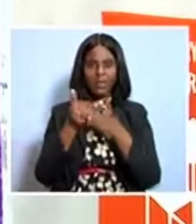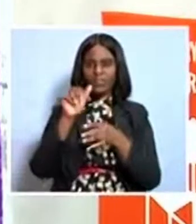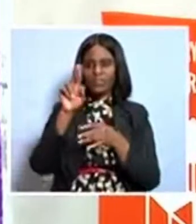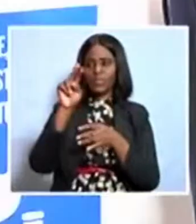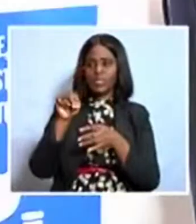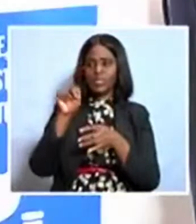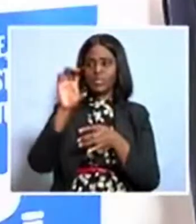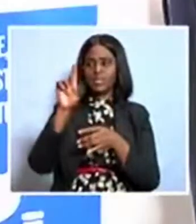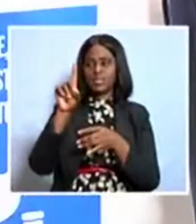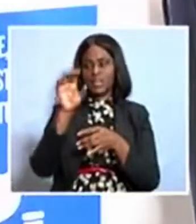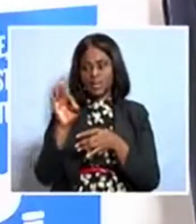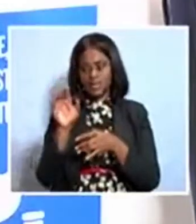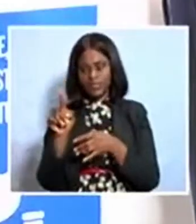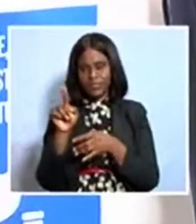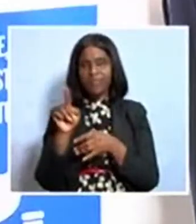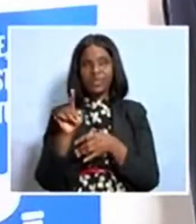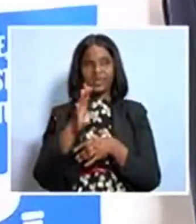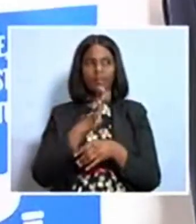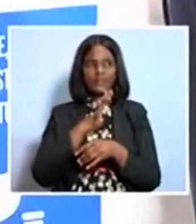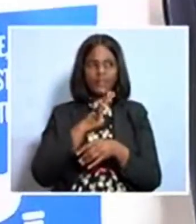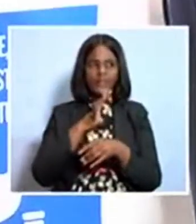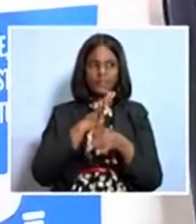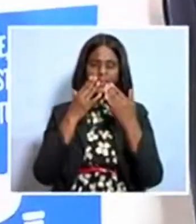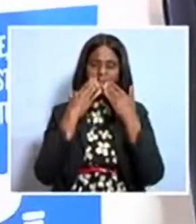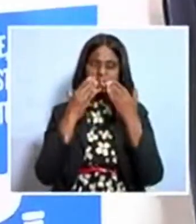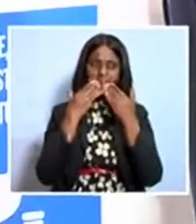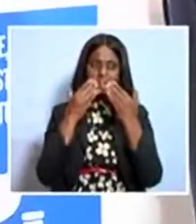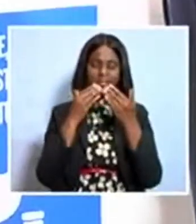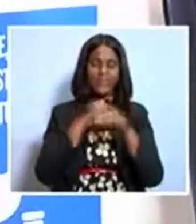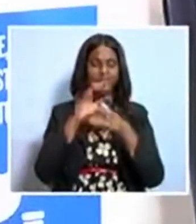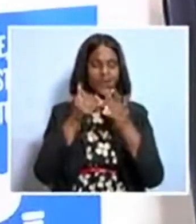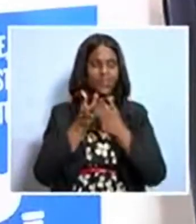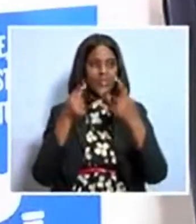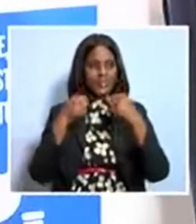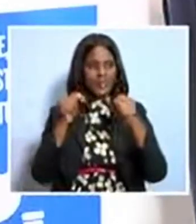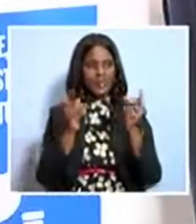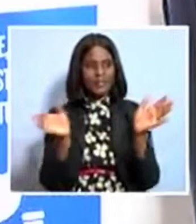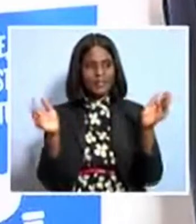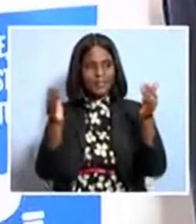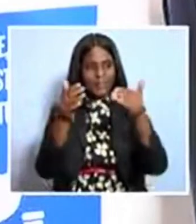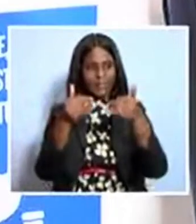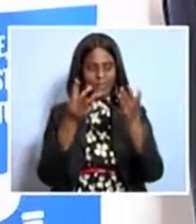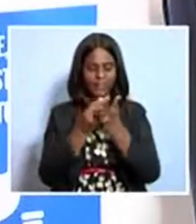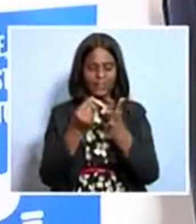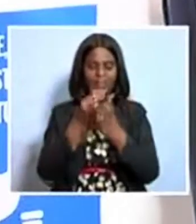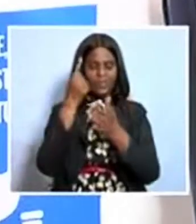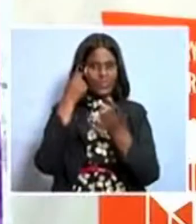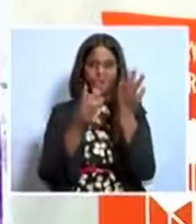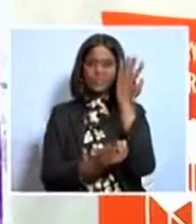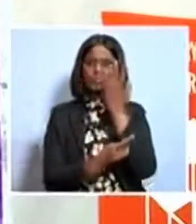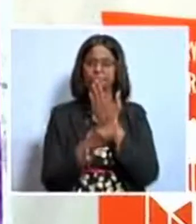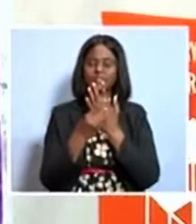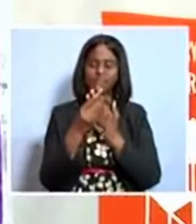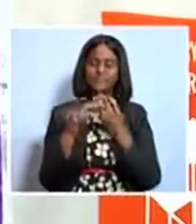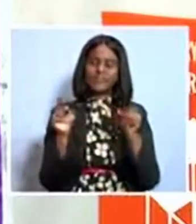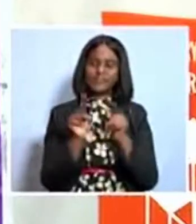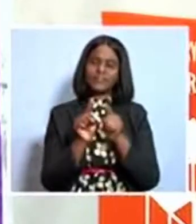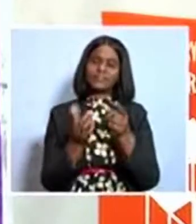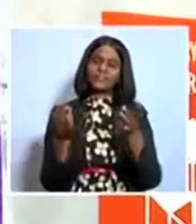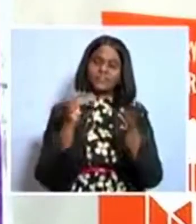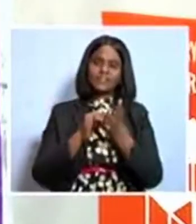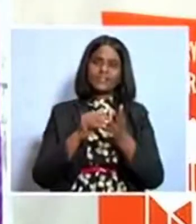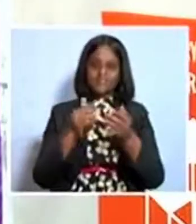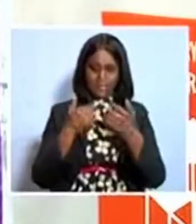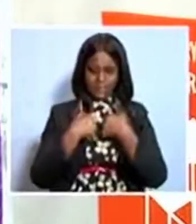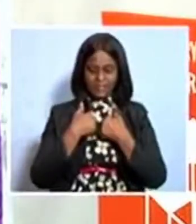doing? UNCDF is great, thank you. All right. Always trying to mobilize capital for development. And I also